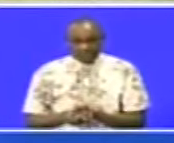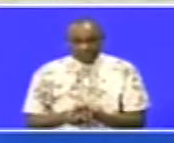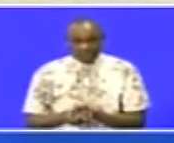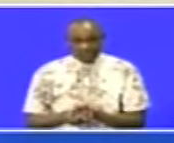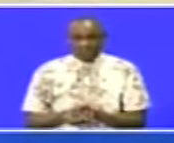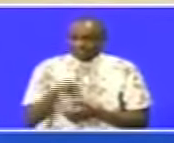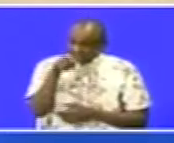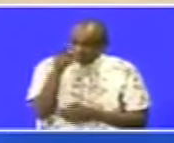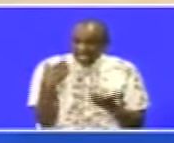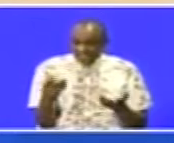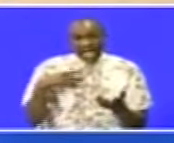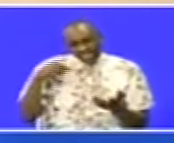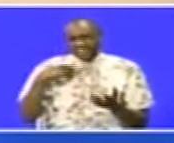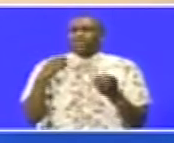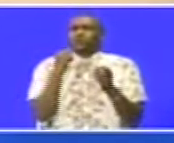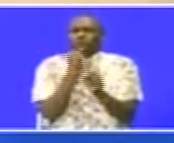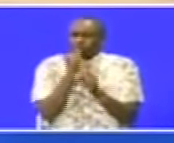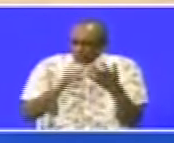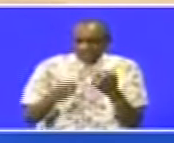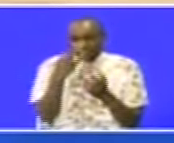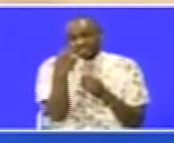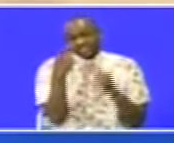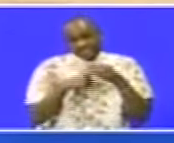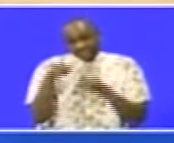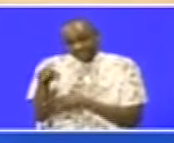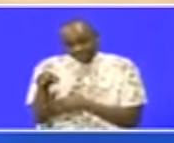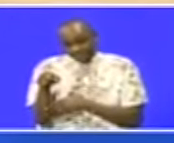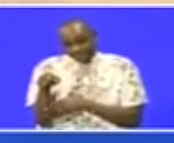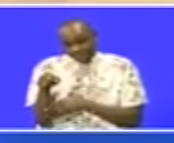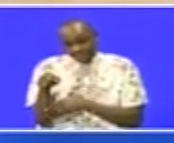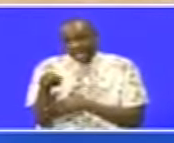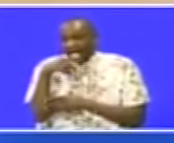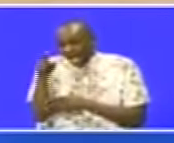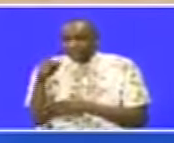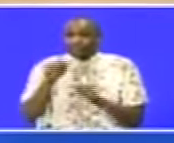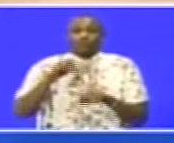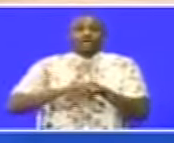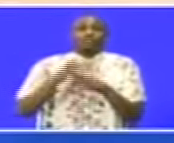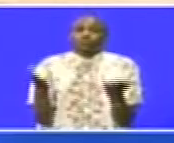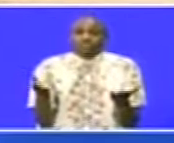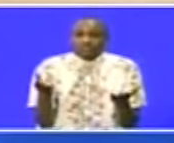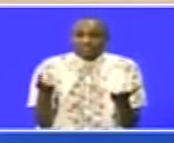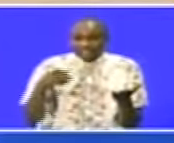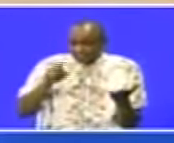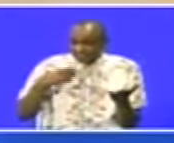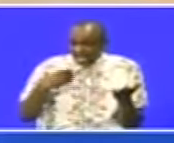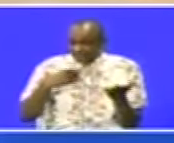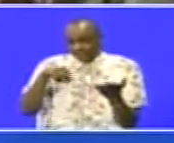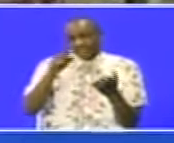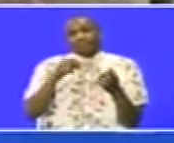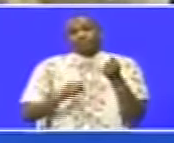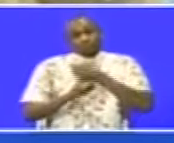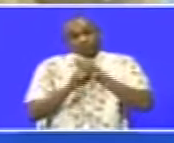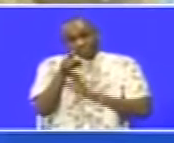In the ladies' tie, Loreto had a convincing 36-25 win over Moi. Loreto gave their opponents no chance of redemption as they bagged all quarters in their